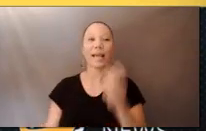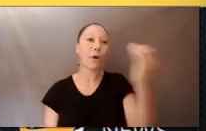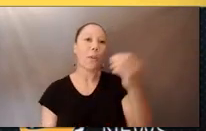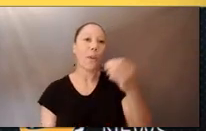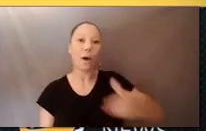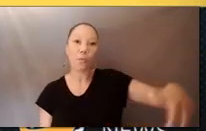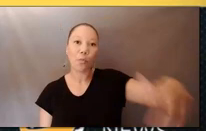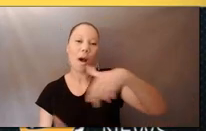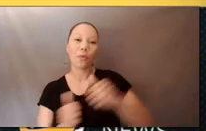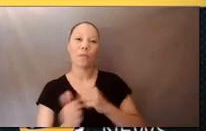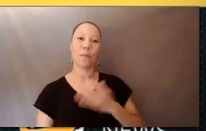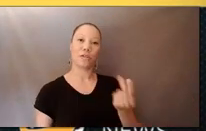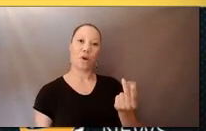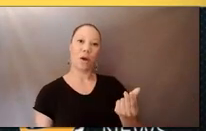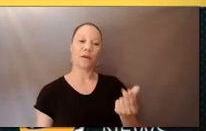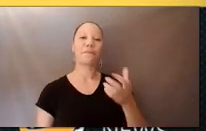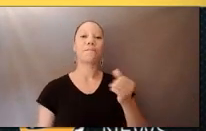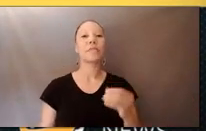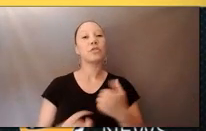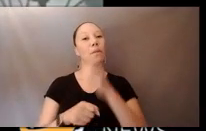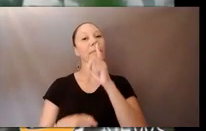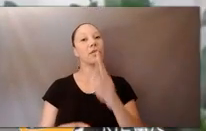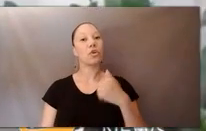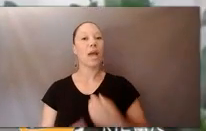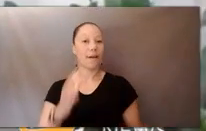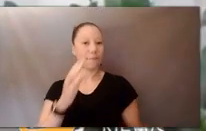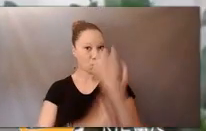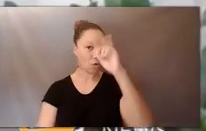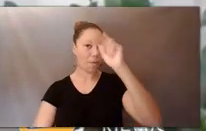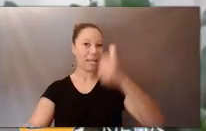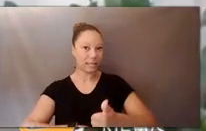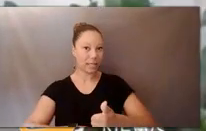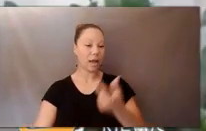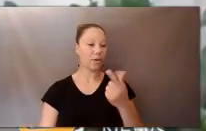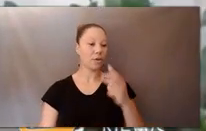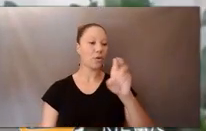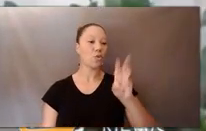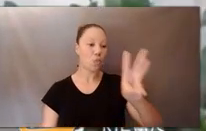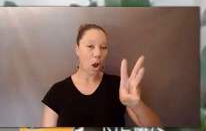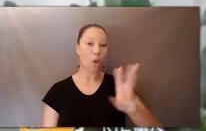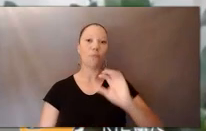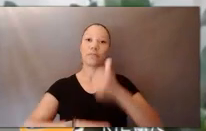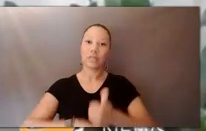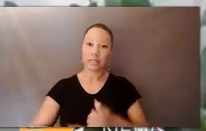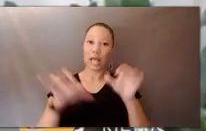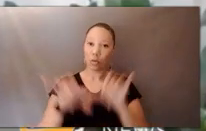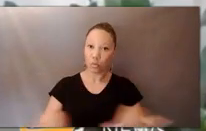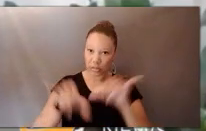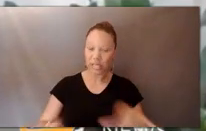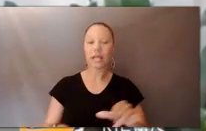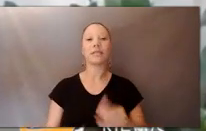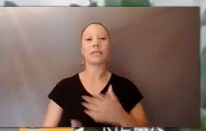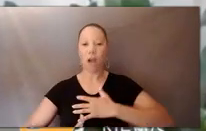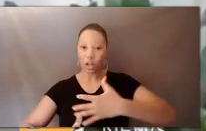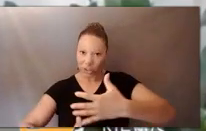dog. Right. So you want to make sure you're having that growth mindset. You're going to grow. You're going to set routines. You're going to keep yourself